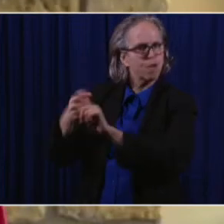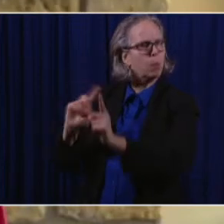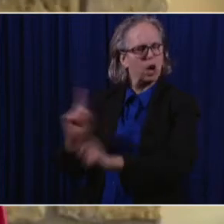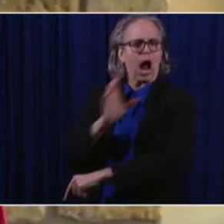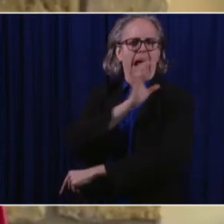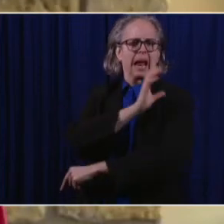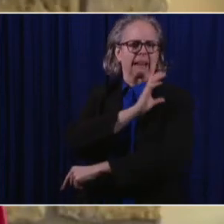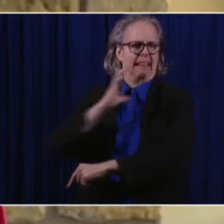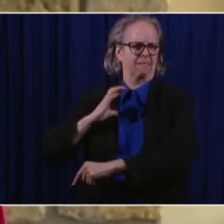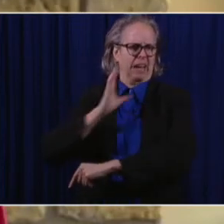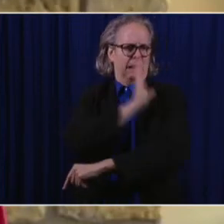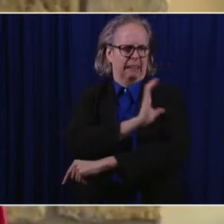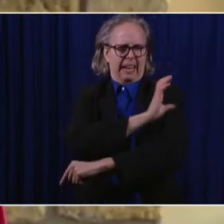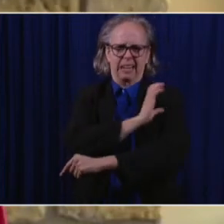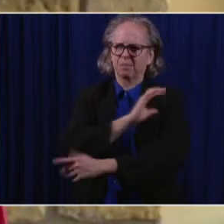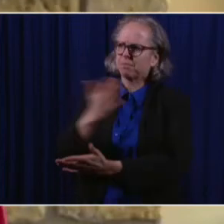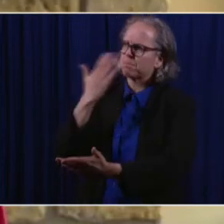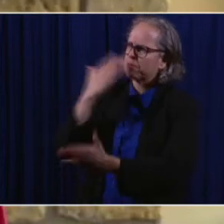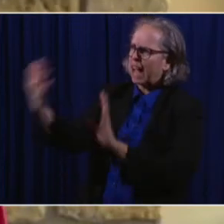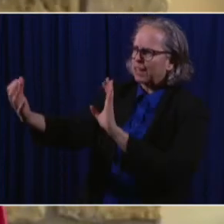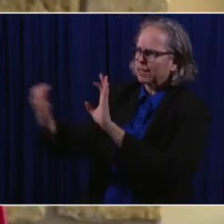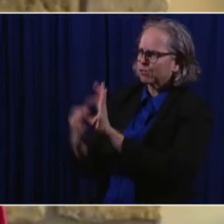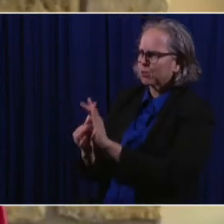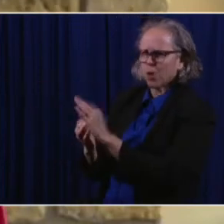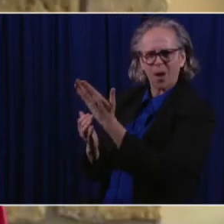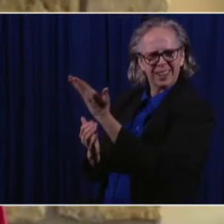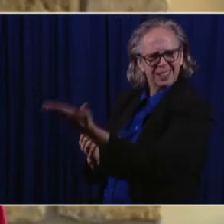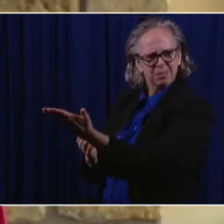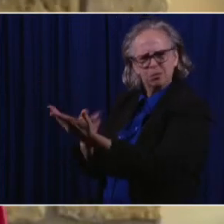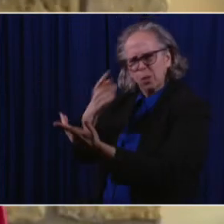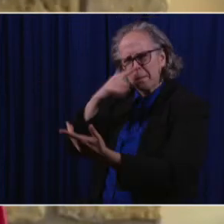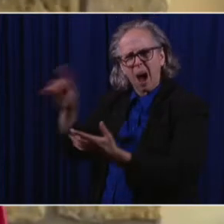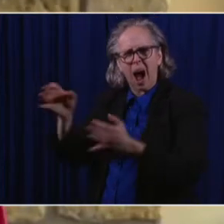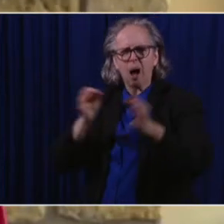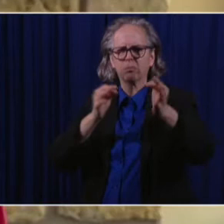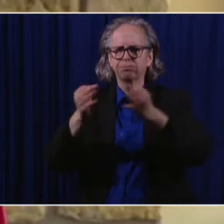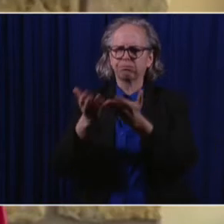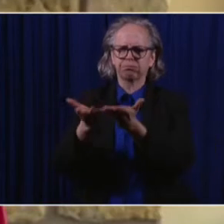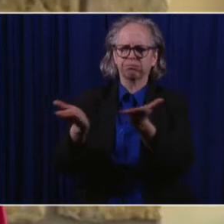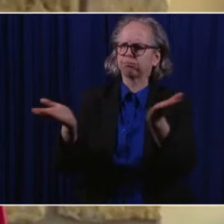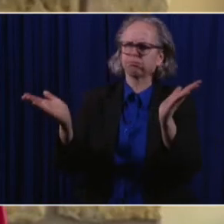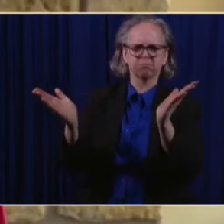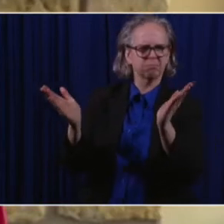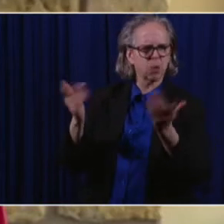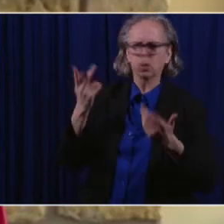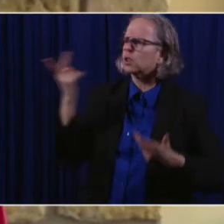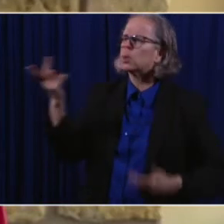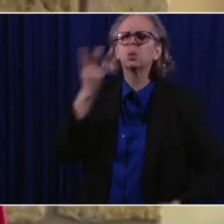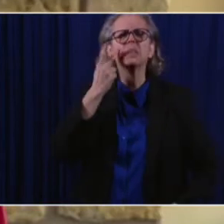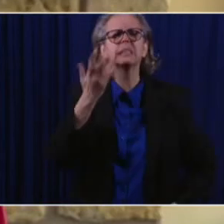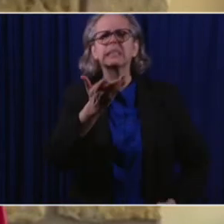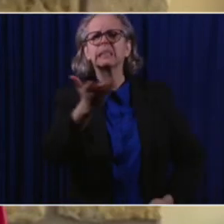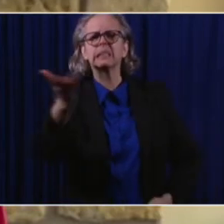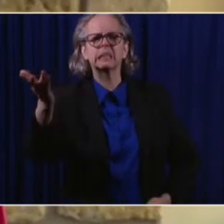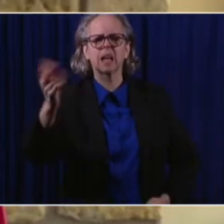you could just give us kind of an outline of what you're seeing in not only in the clinic system, but in Northern